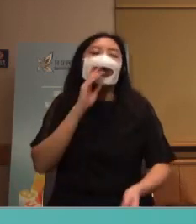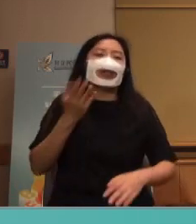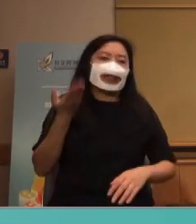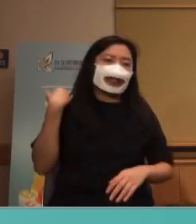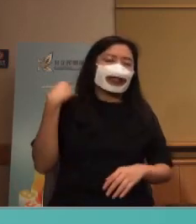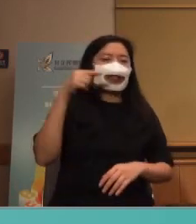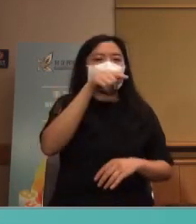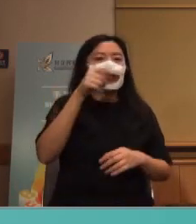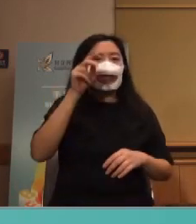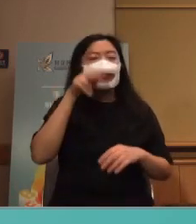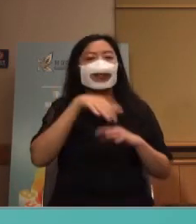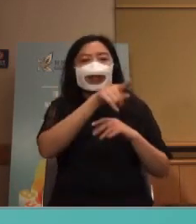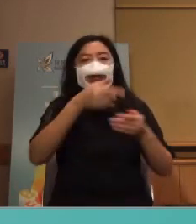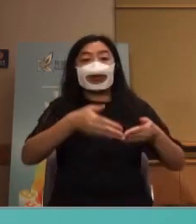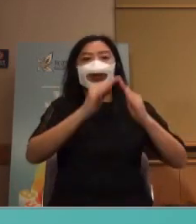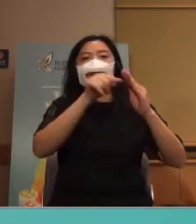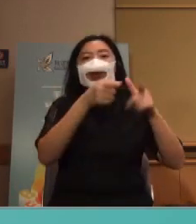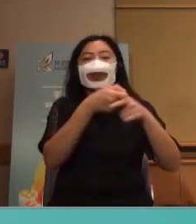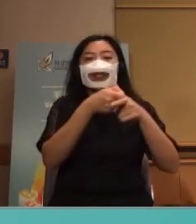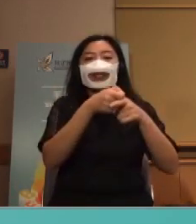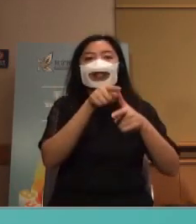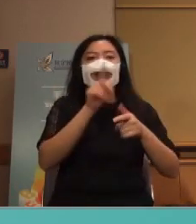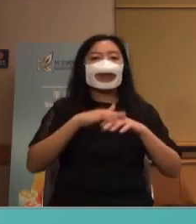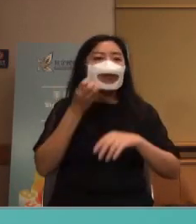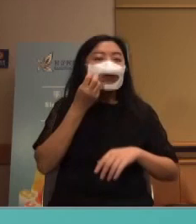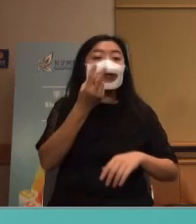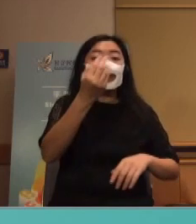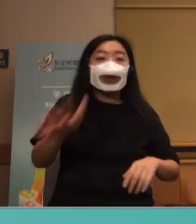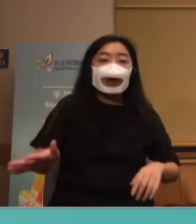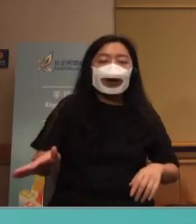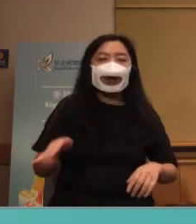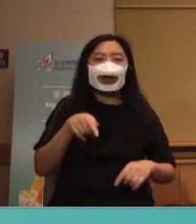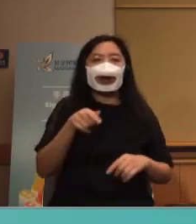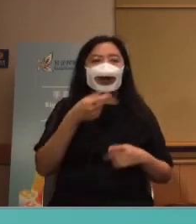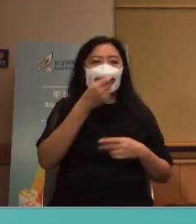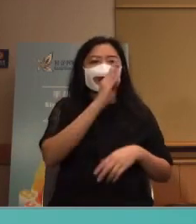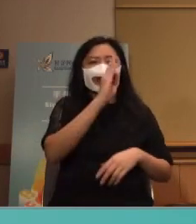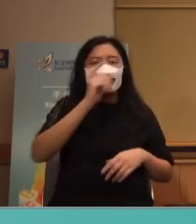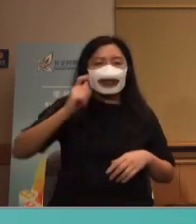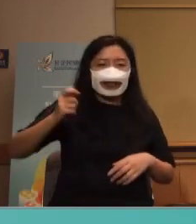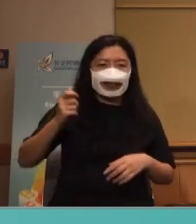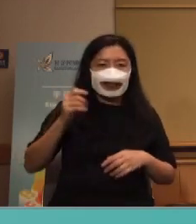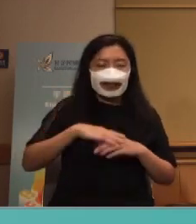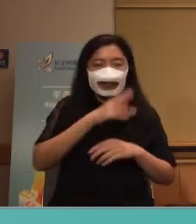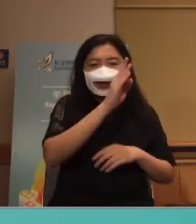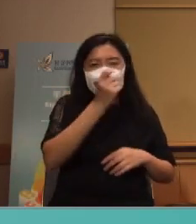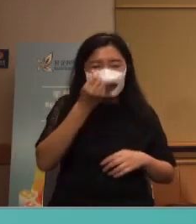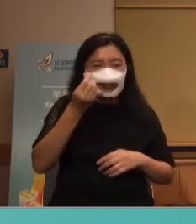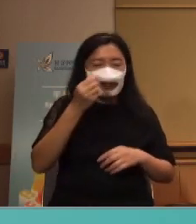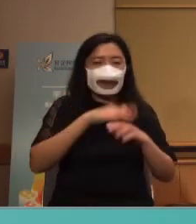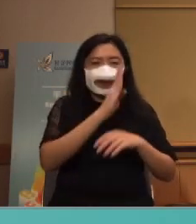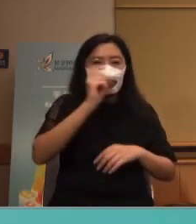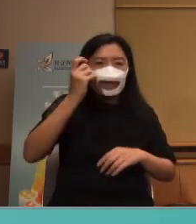So the crypto industry is very young and nascent, but at the same time, there's a lot of founders and investors that are willing to back these